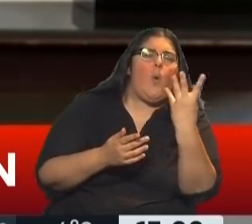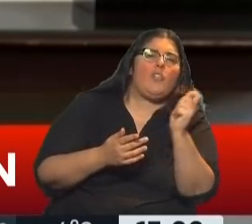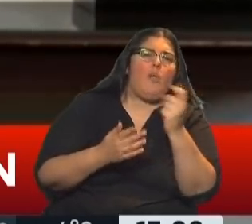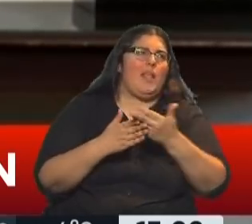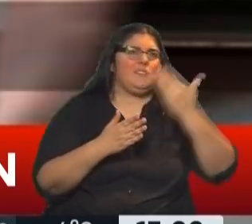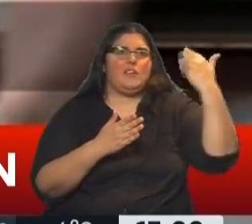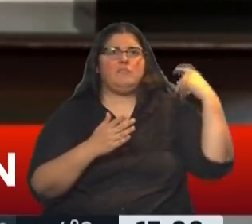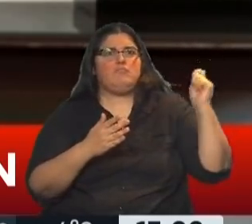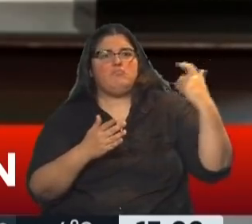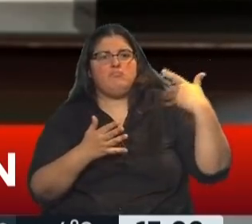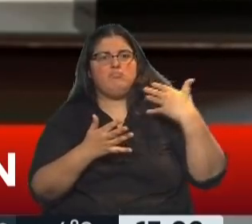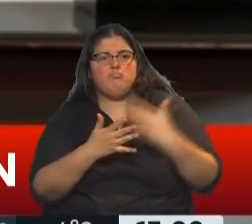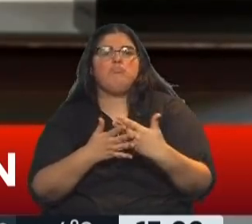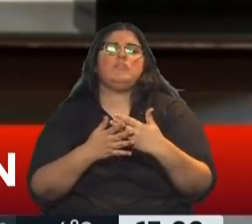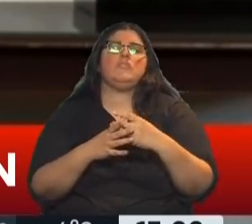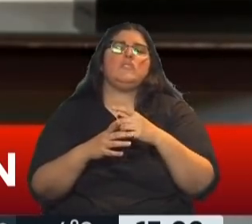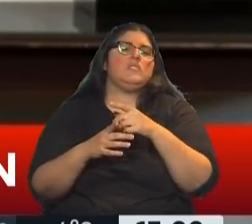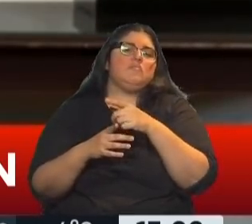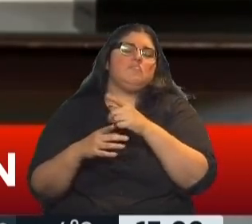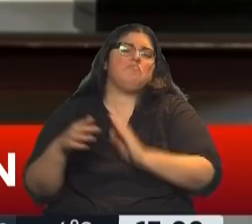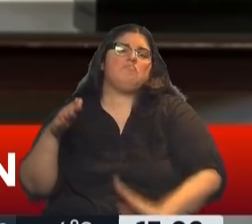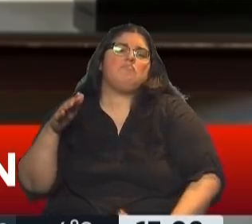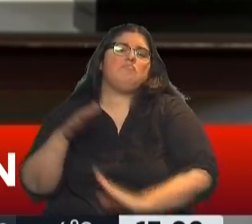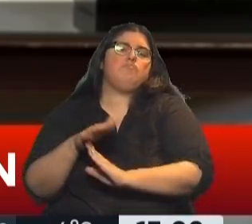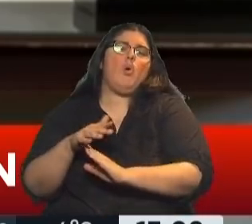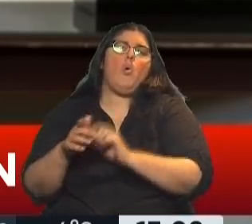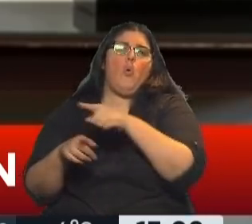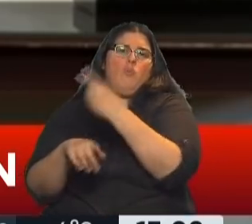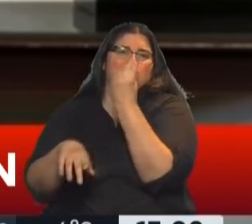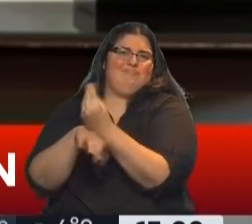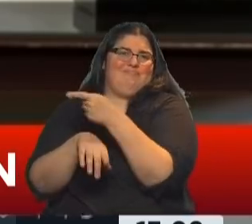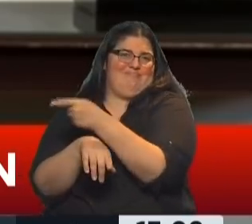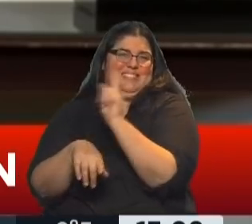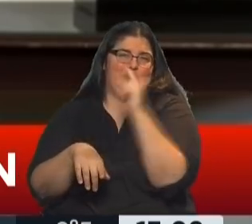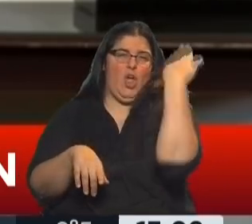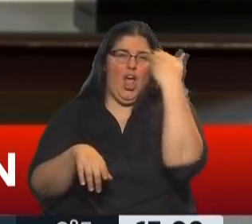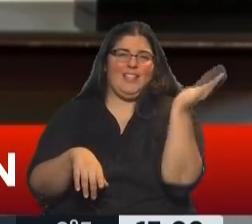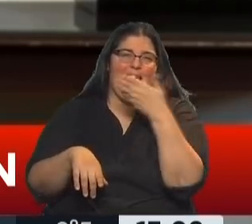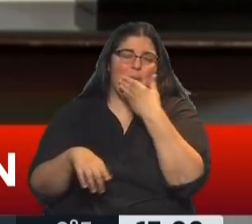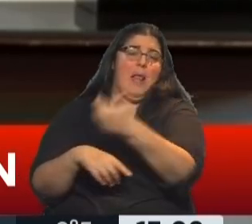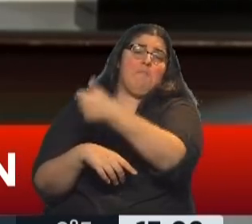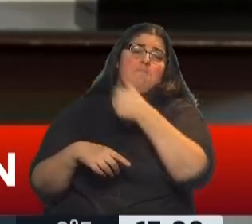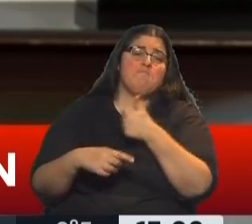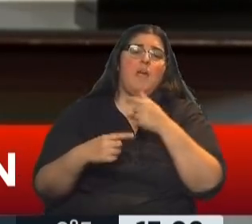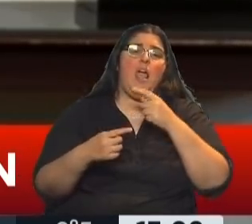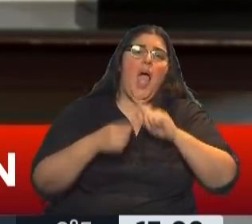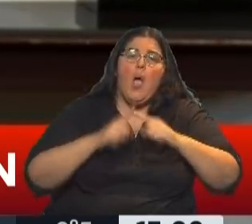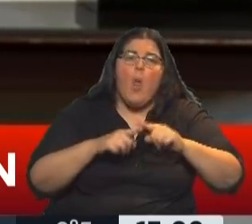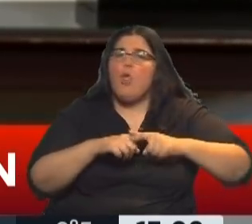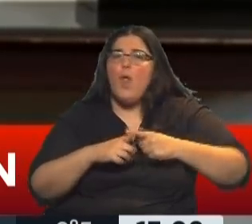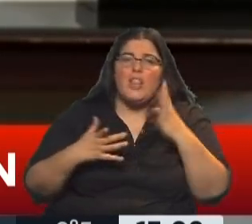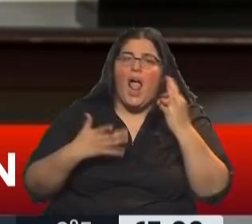back. The Taliban senior leadership came here, and we tried to persuade them to come to some sort of a political